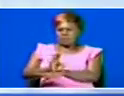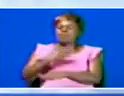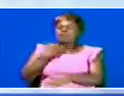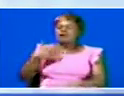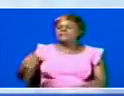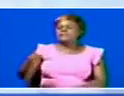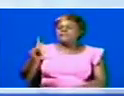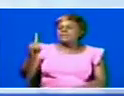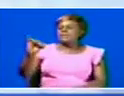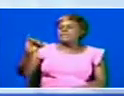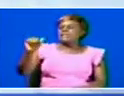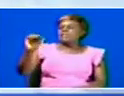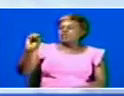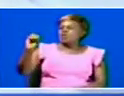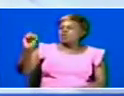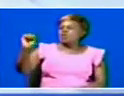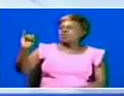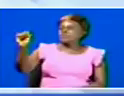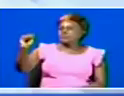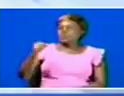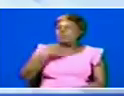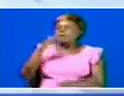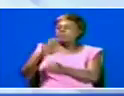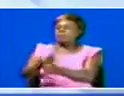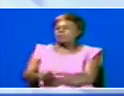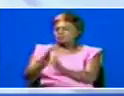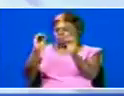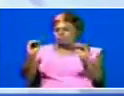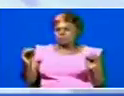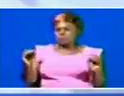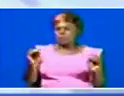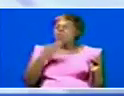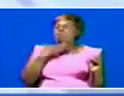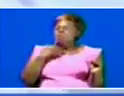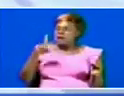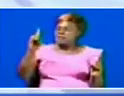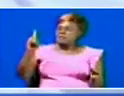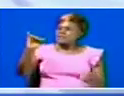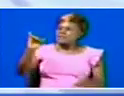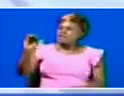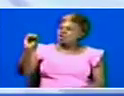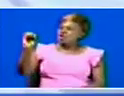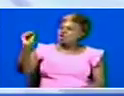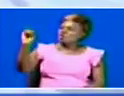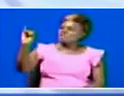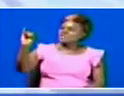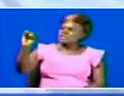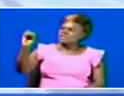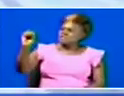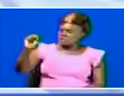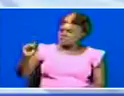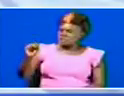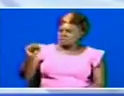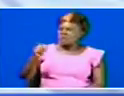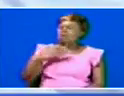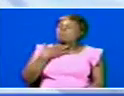diocese. Na tutaki tena kunyanyaswa. Si tunataka diocese ikuje Kapenguria.